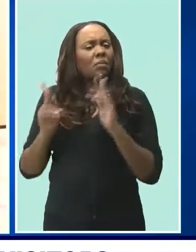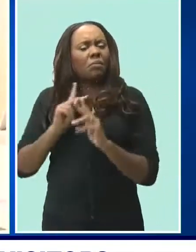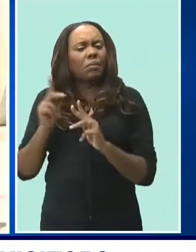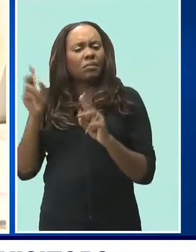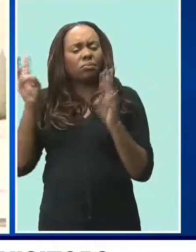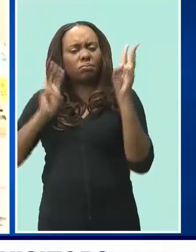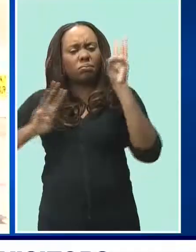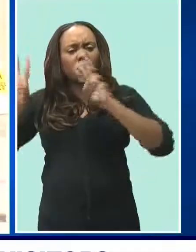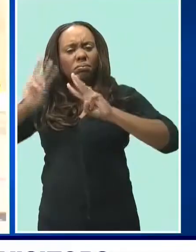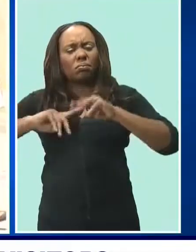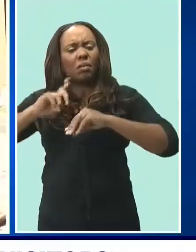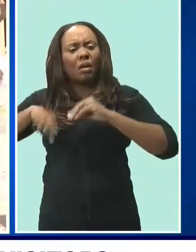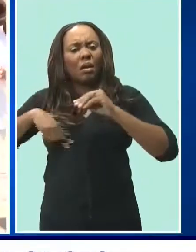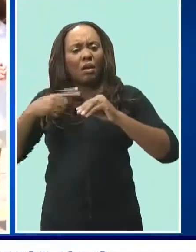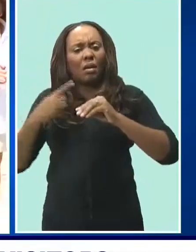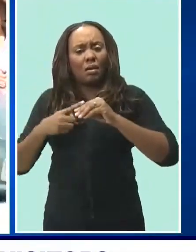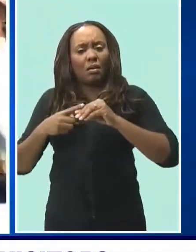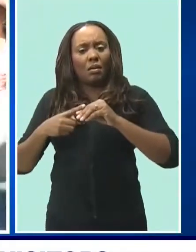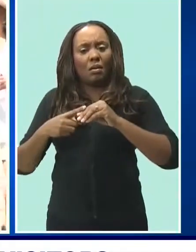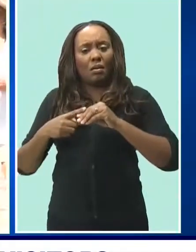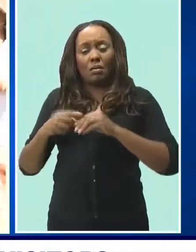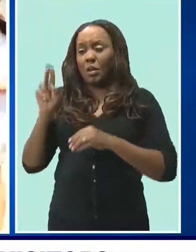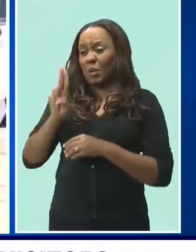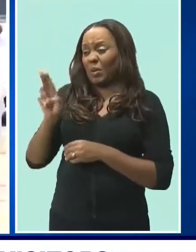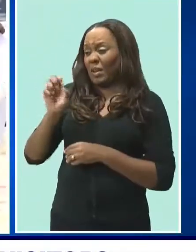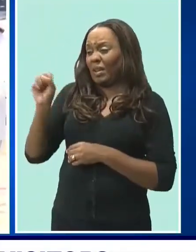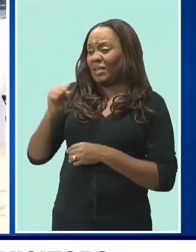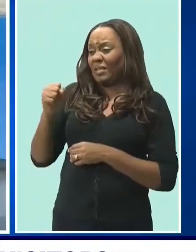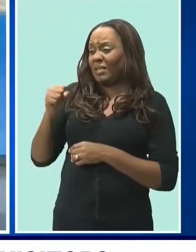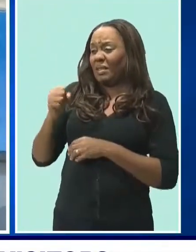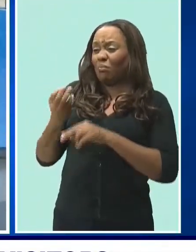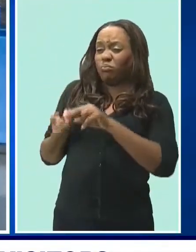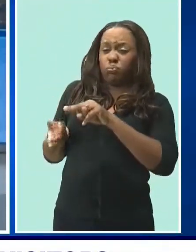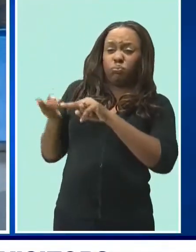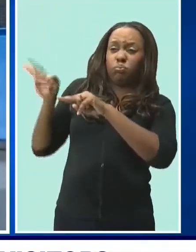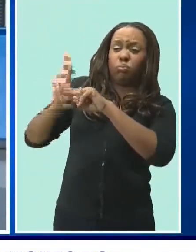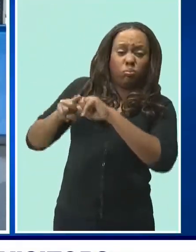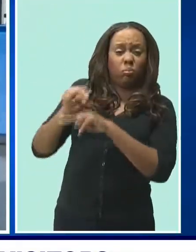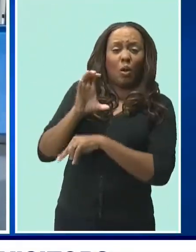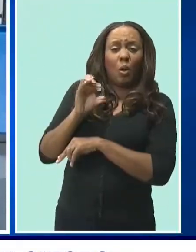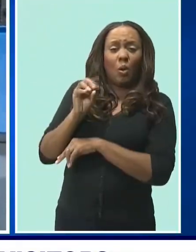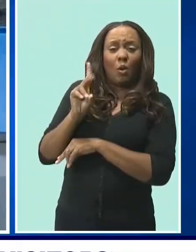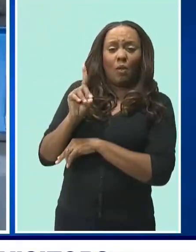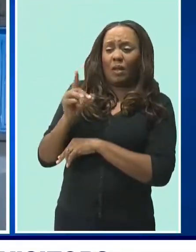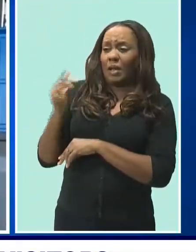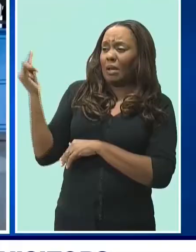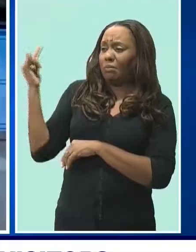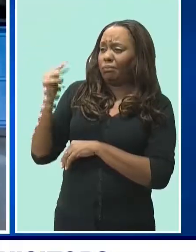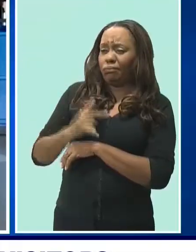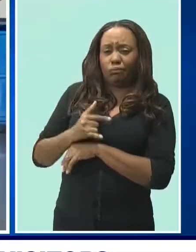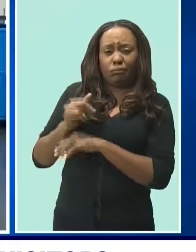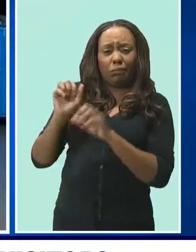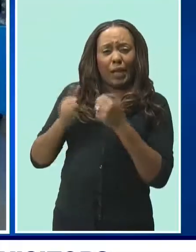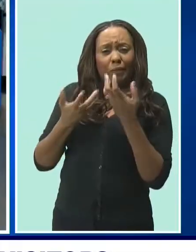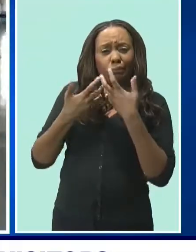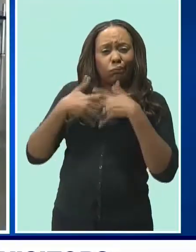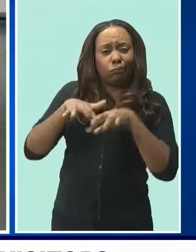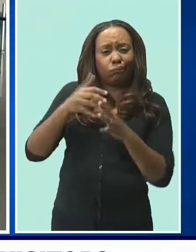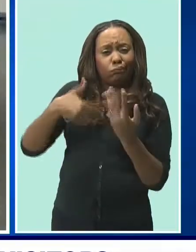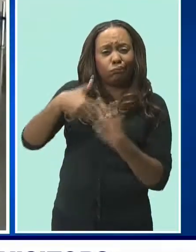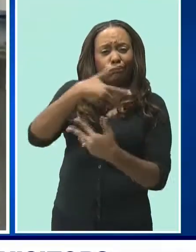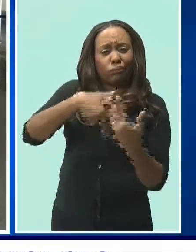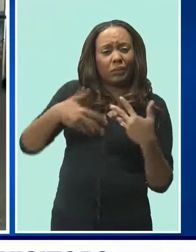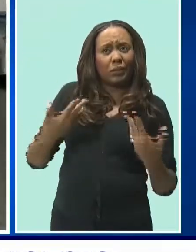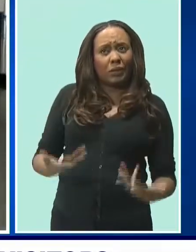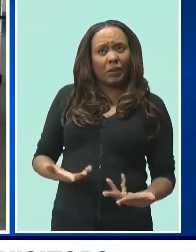concern about the spike in cases coming out of the United States. It is a major market which could also have